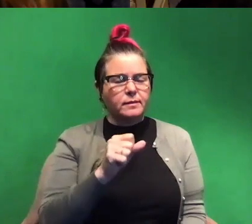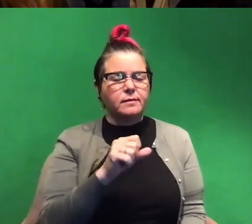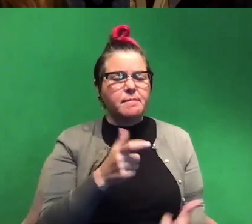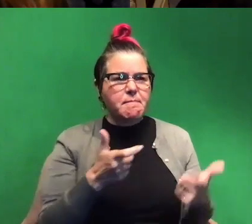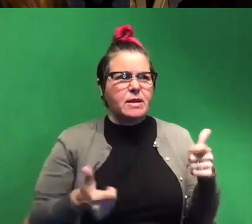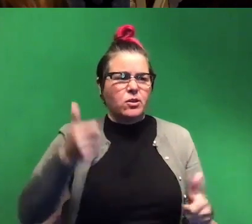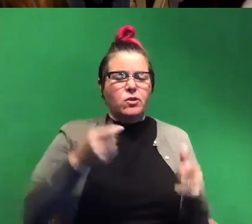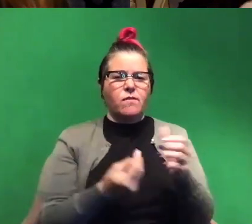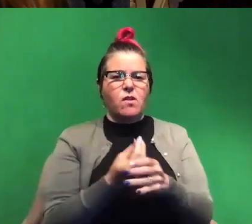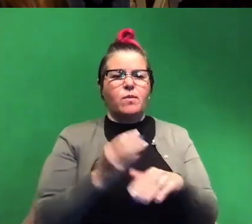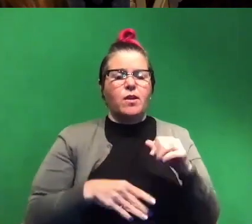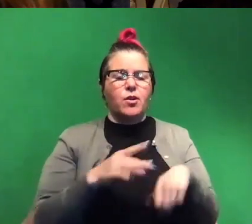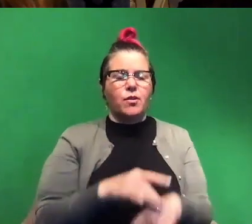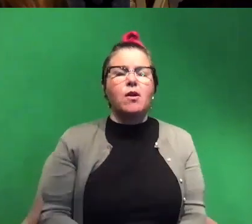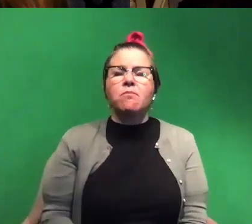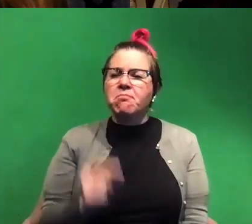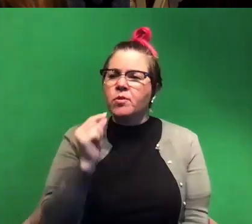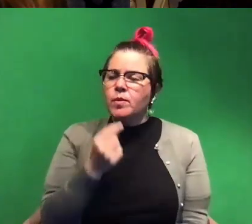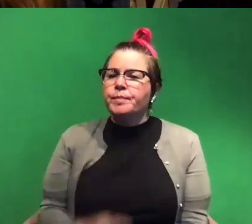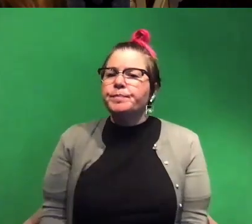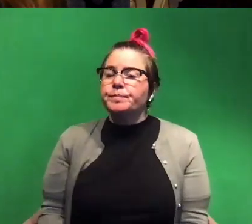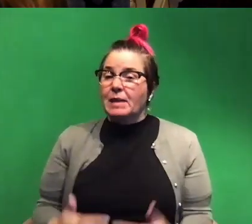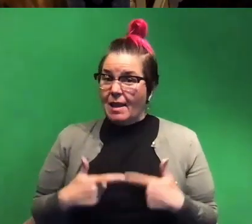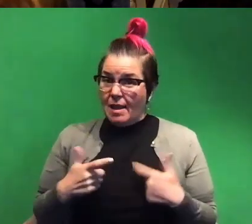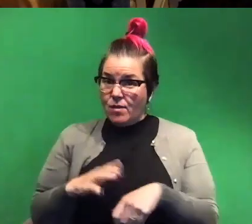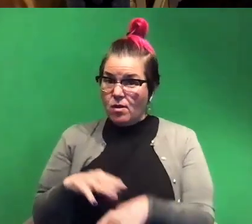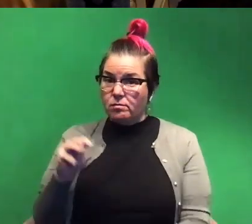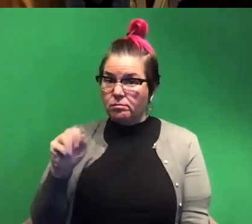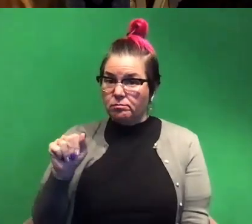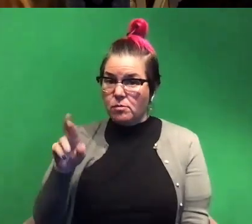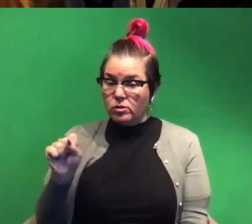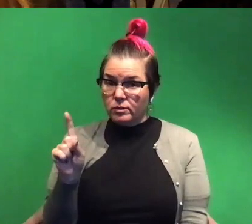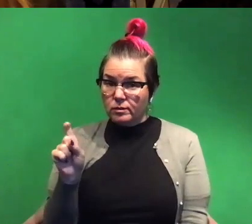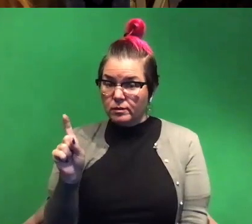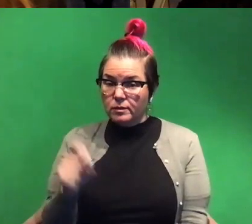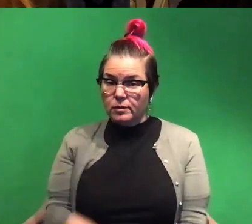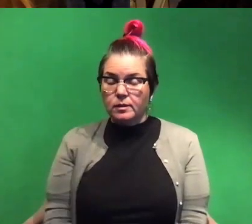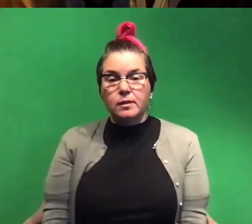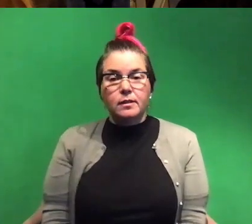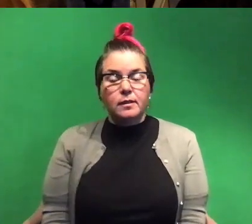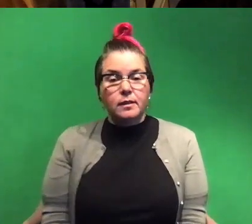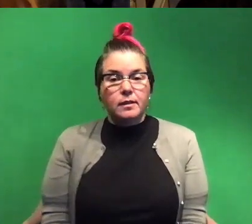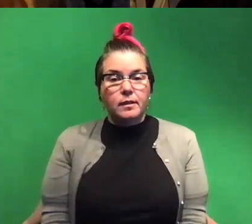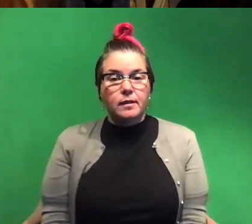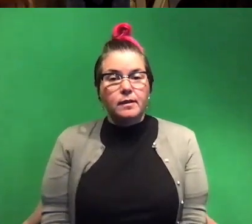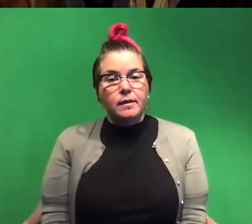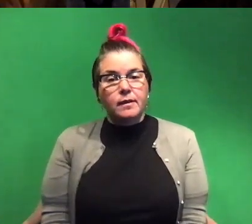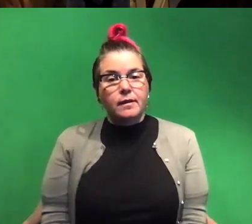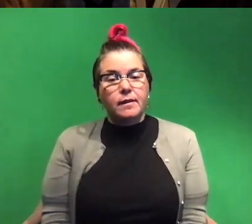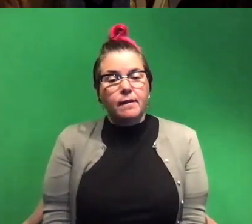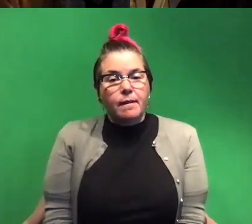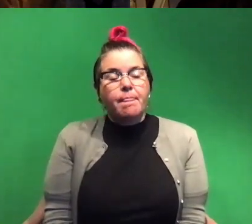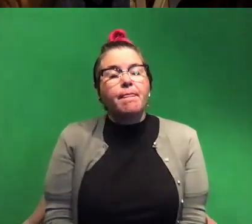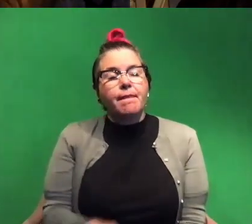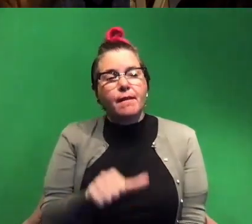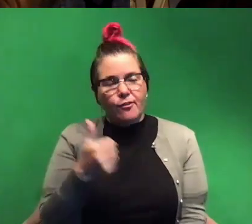good. Do we have any idea if there's life on Mars? So this is a